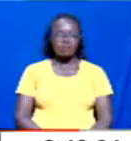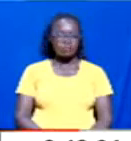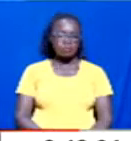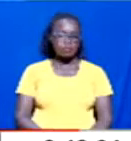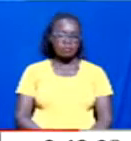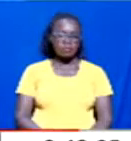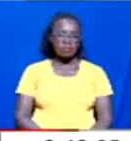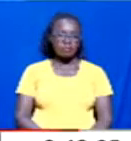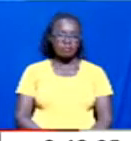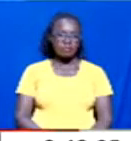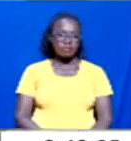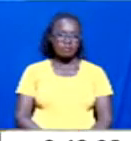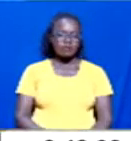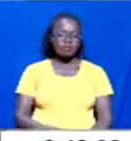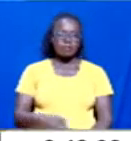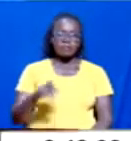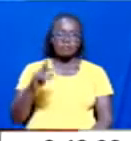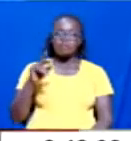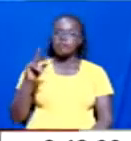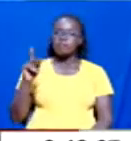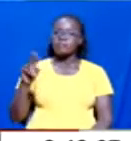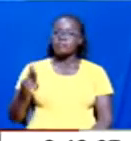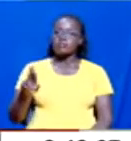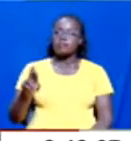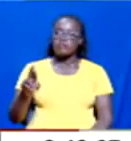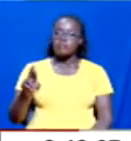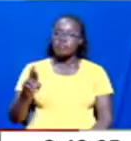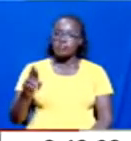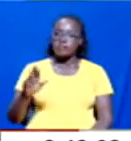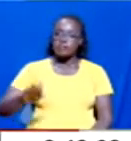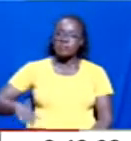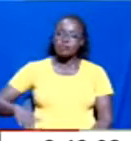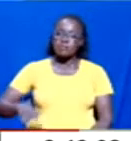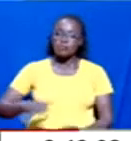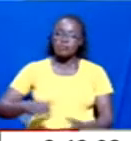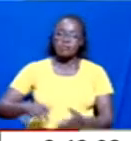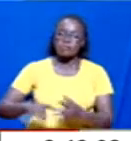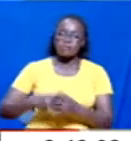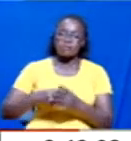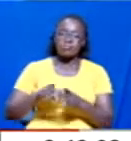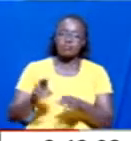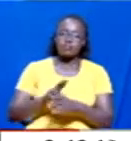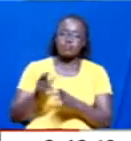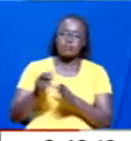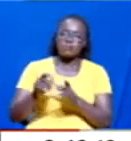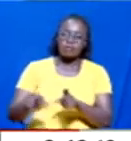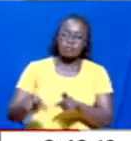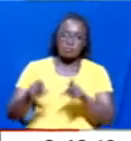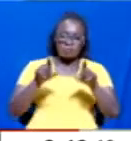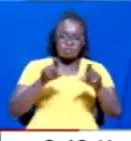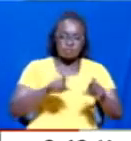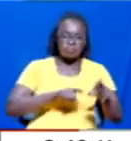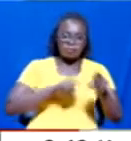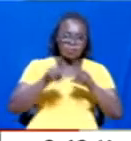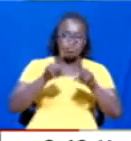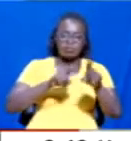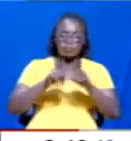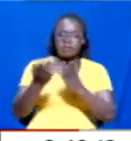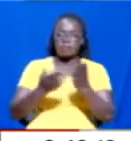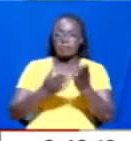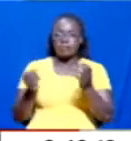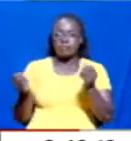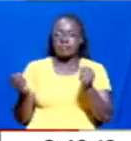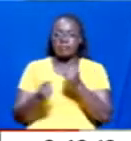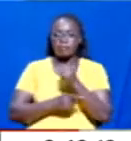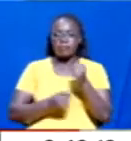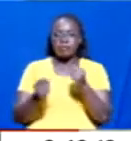Now, Kenya Railways has delayed resumption of cargo and passenger services to December this year following